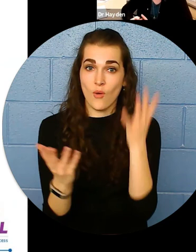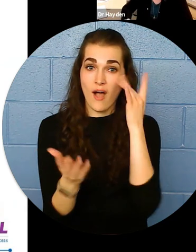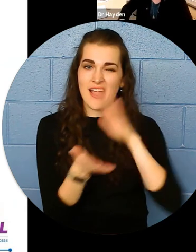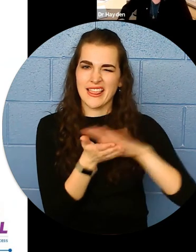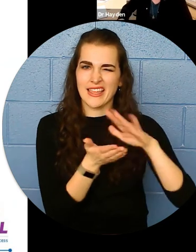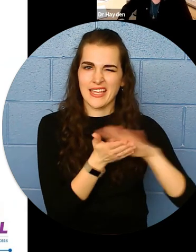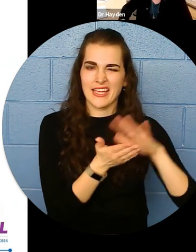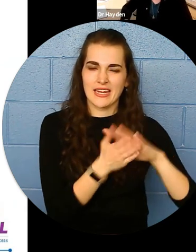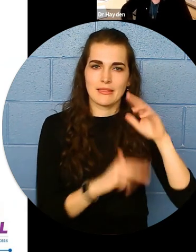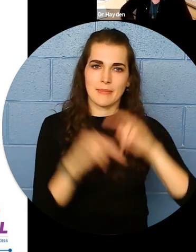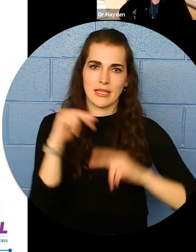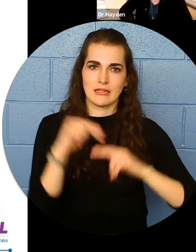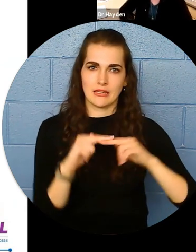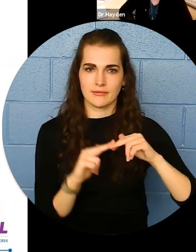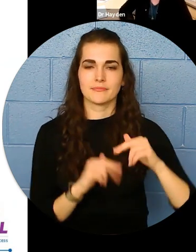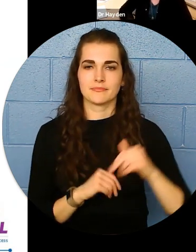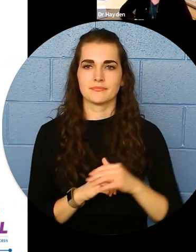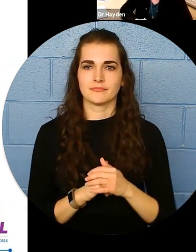the building.